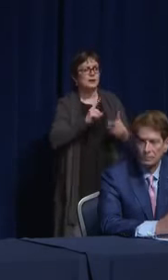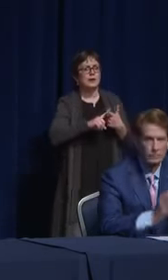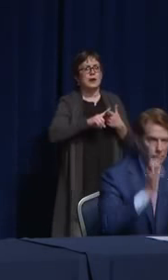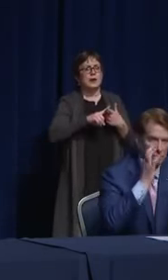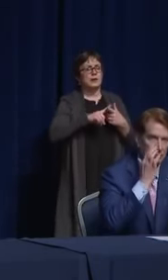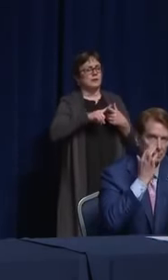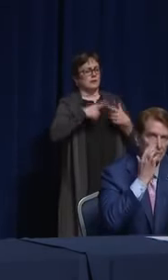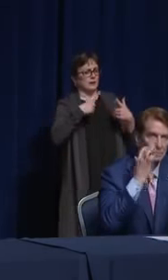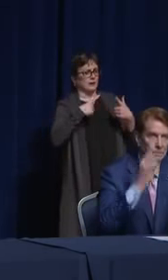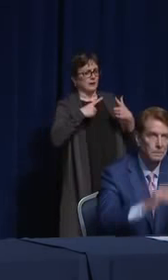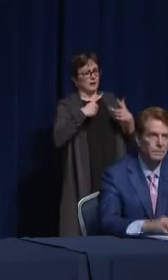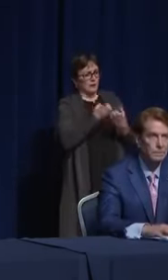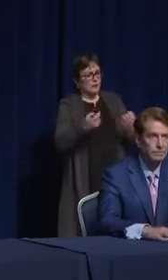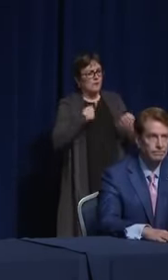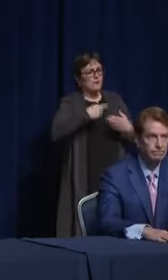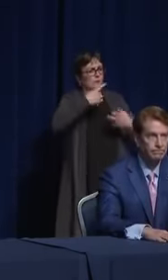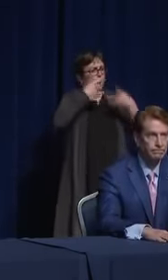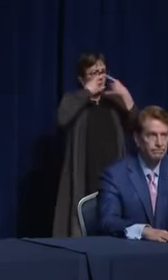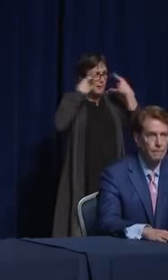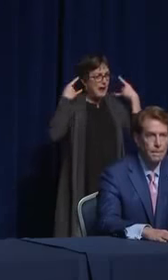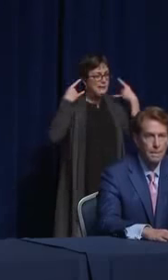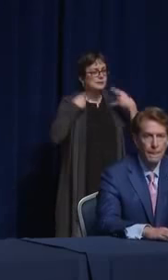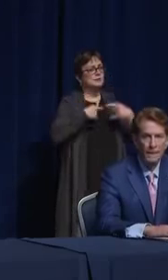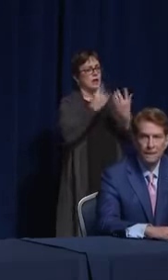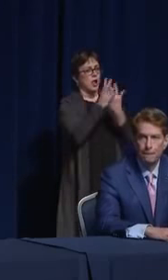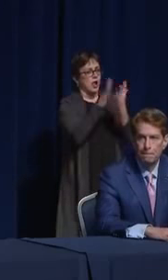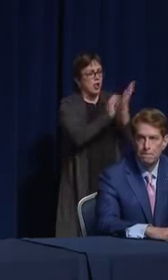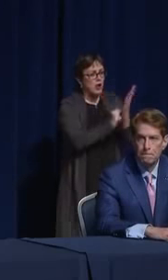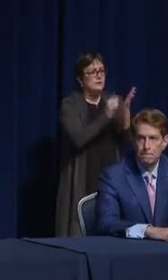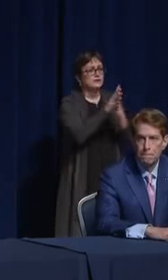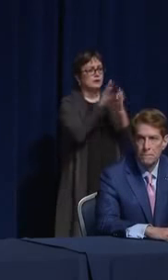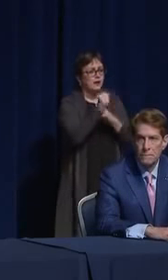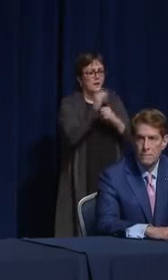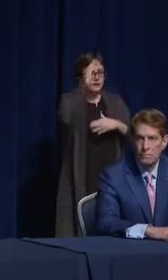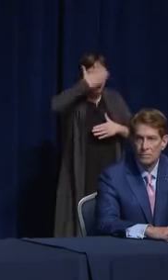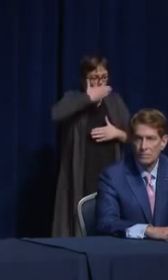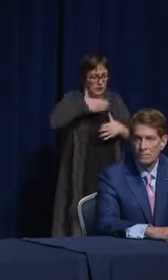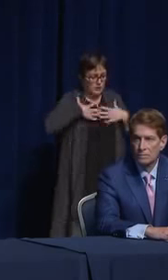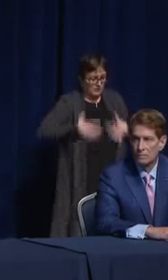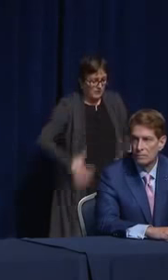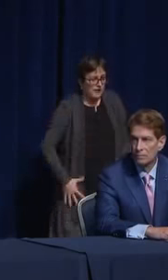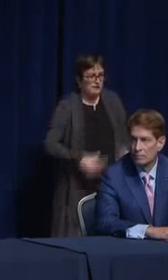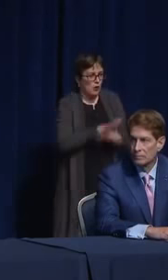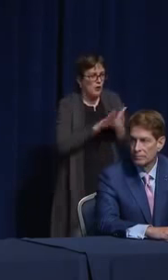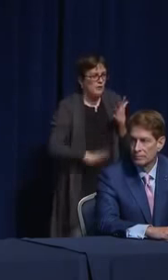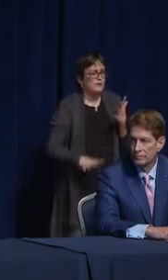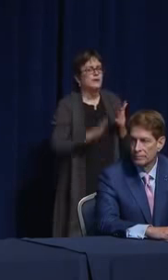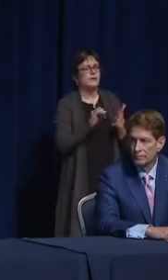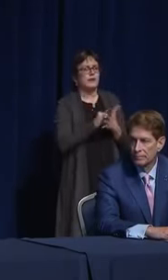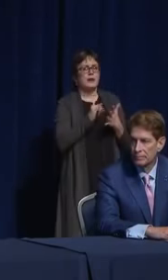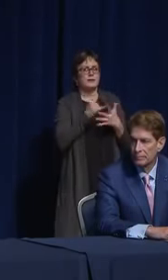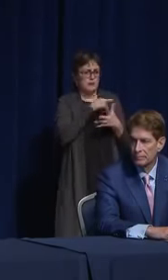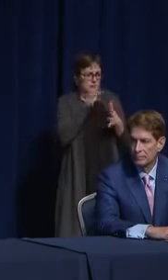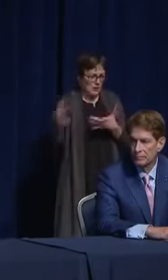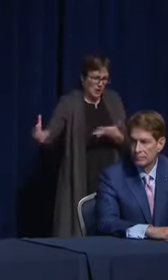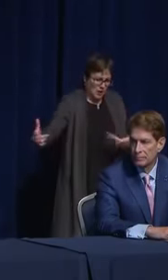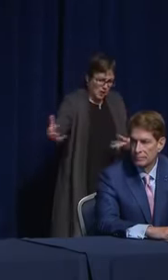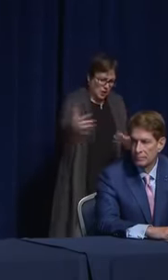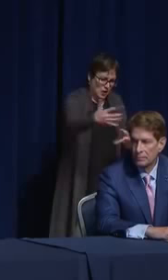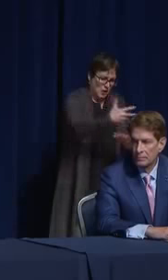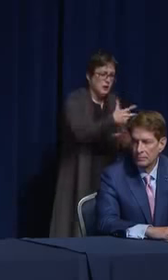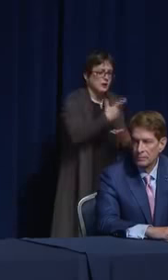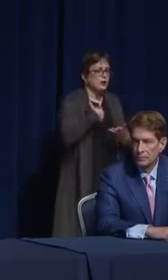had testing capacity, we were completely supportive and remain completely supportive of folks getting